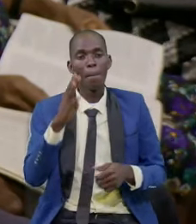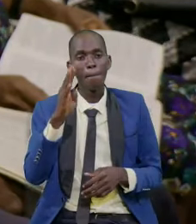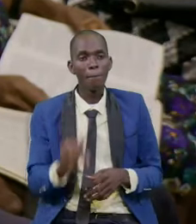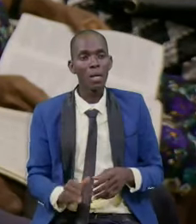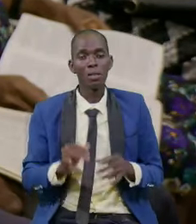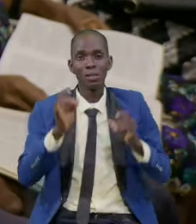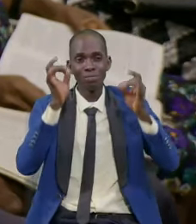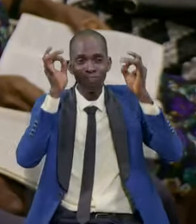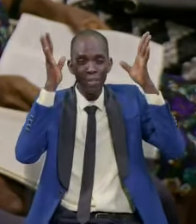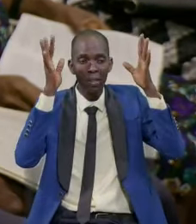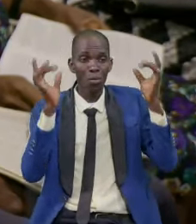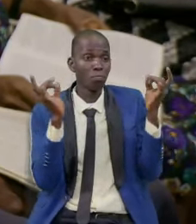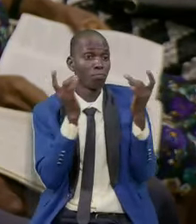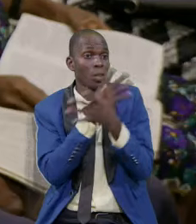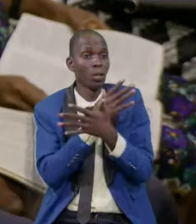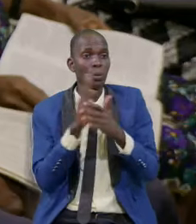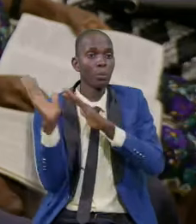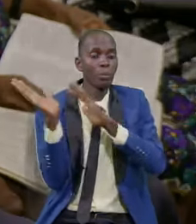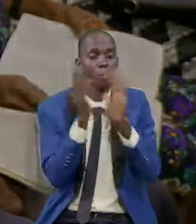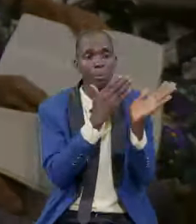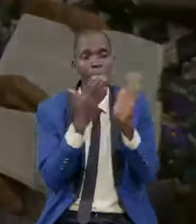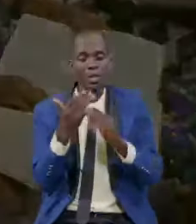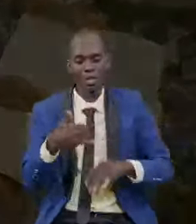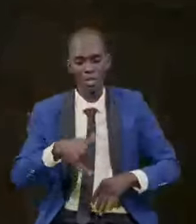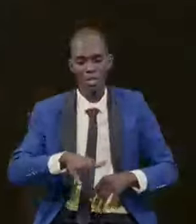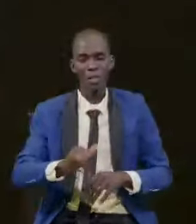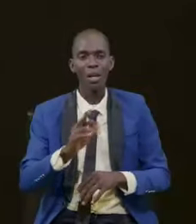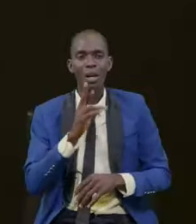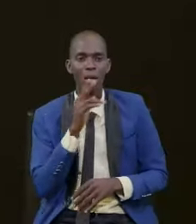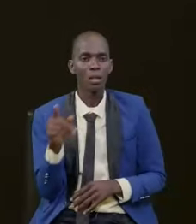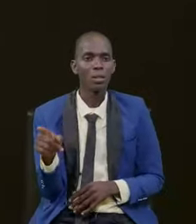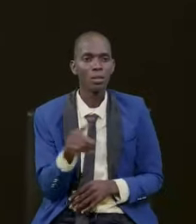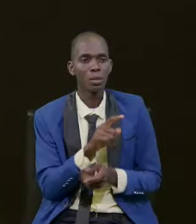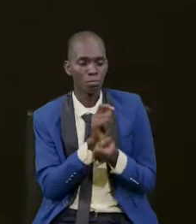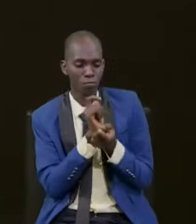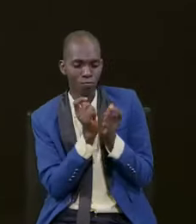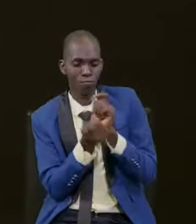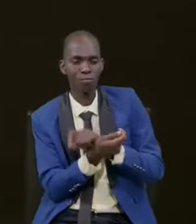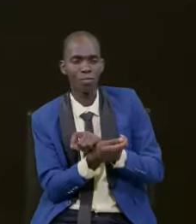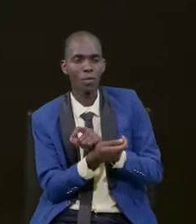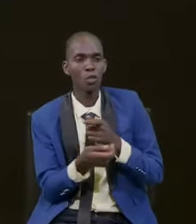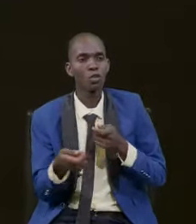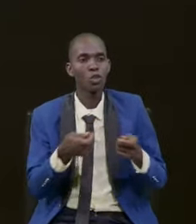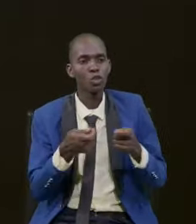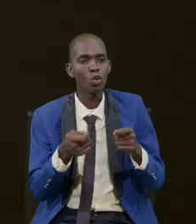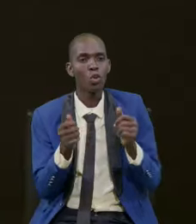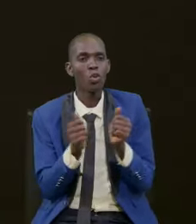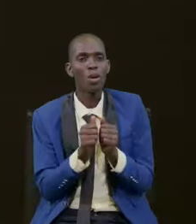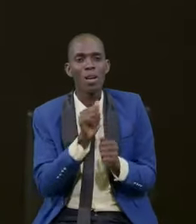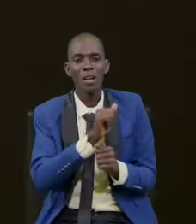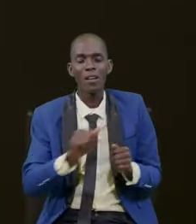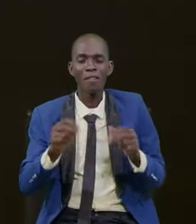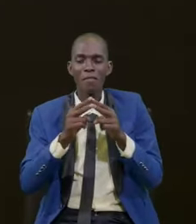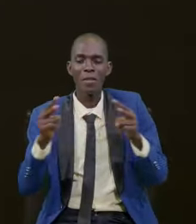winds, yet are they turned about with a